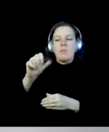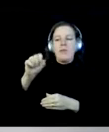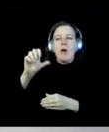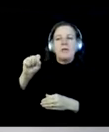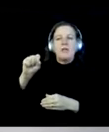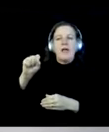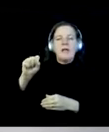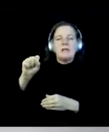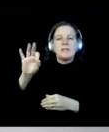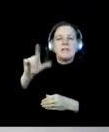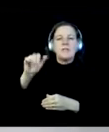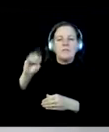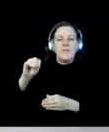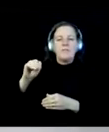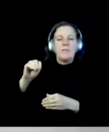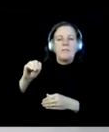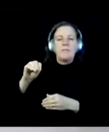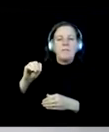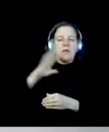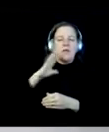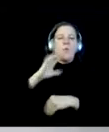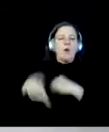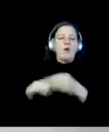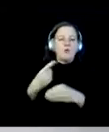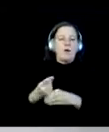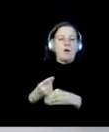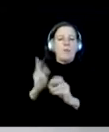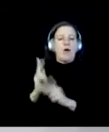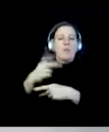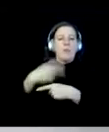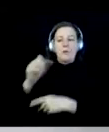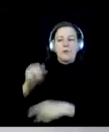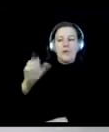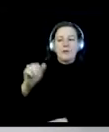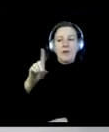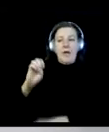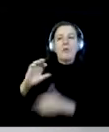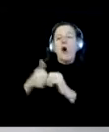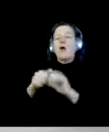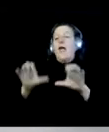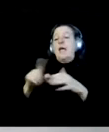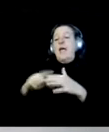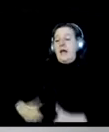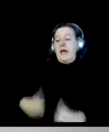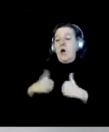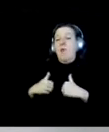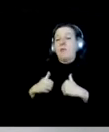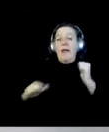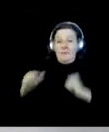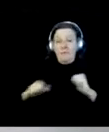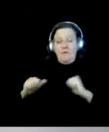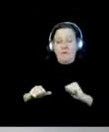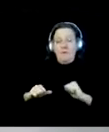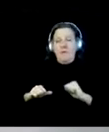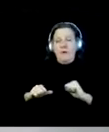of Down at the Arcade, and how producing a work for live performance presented new ideas or challenges, or opportunities for future